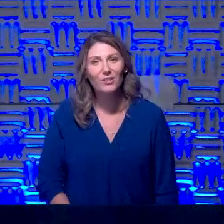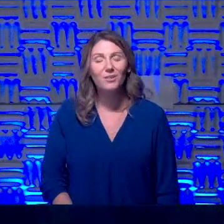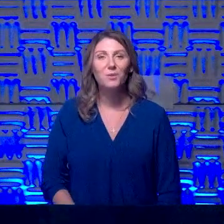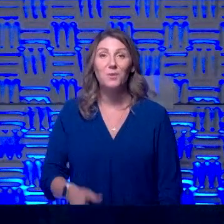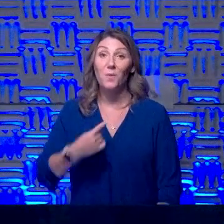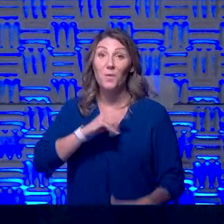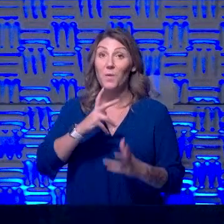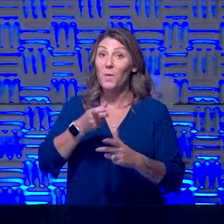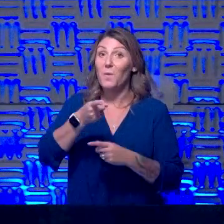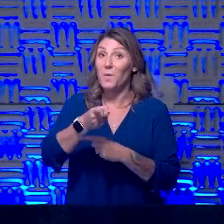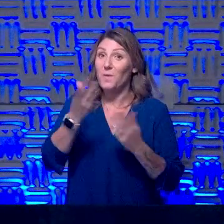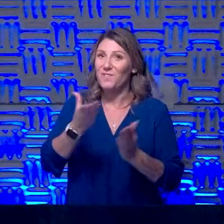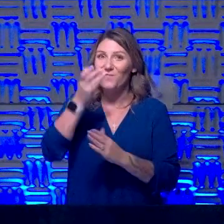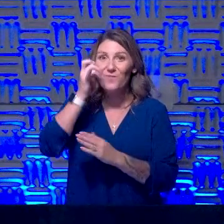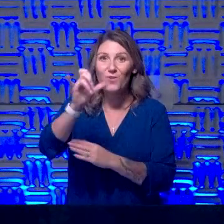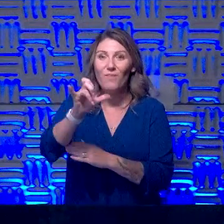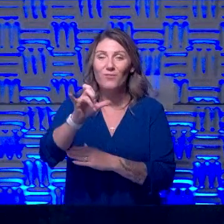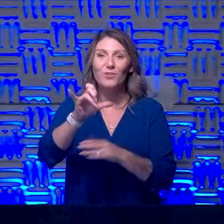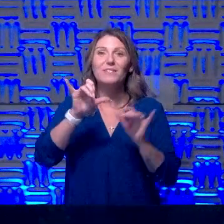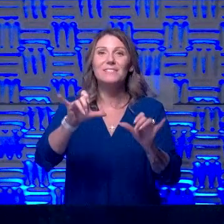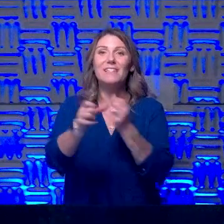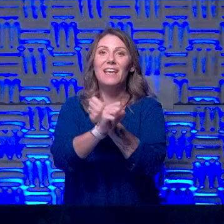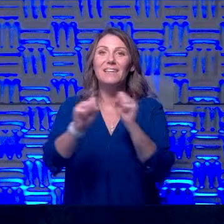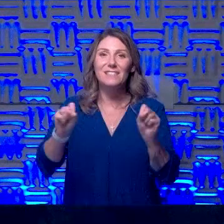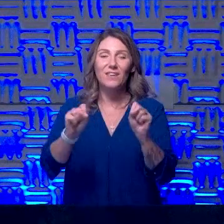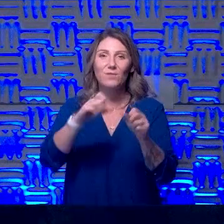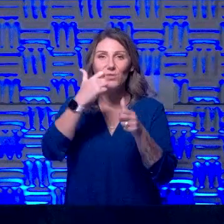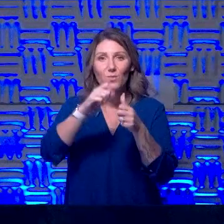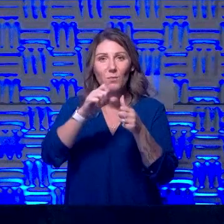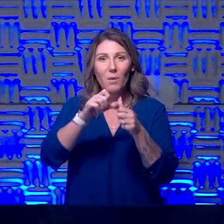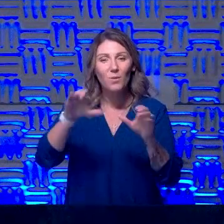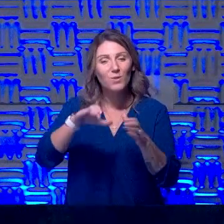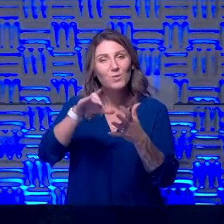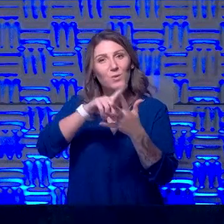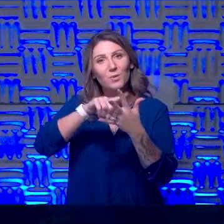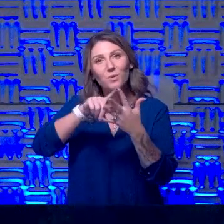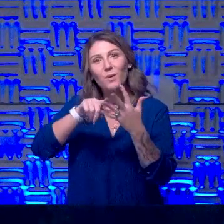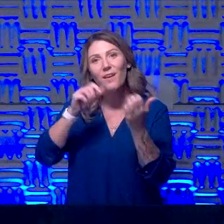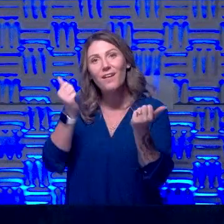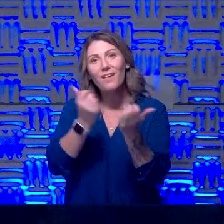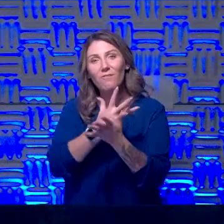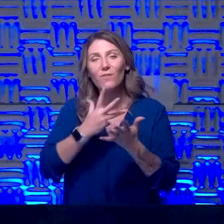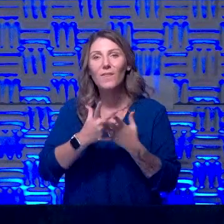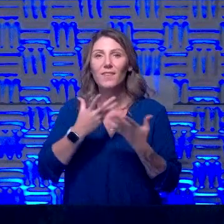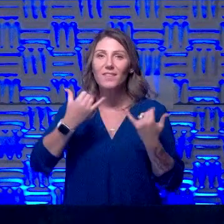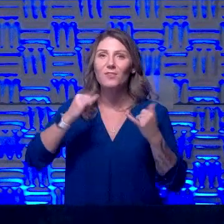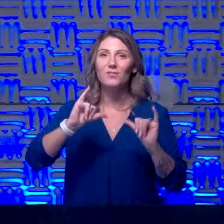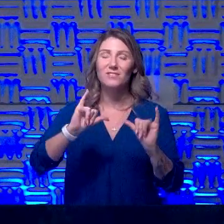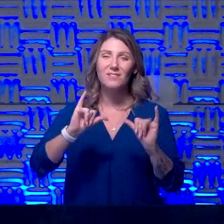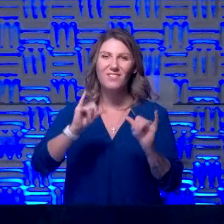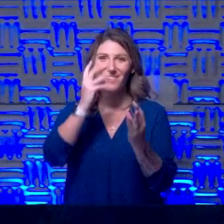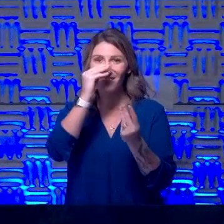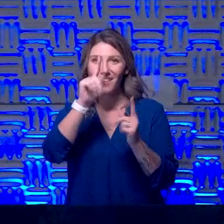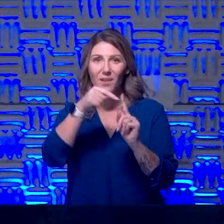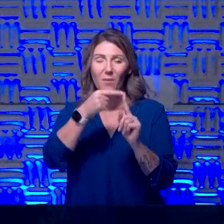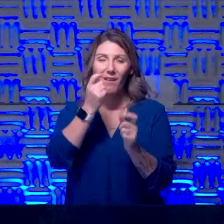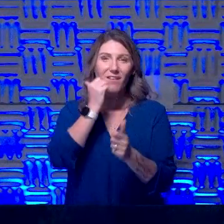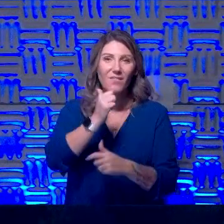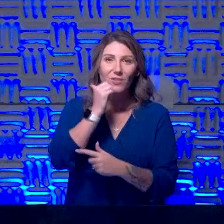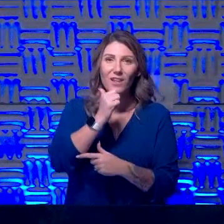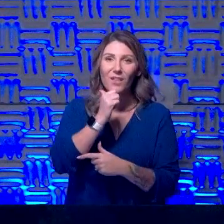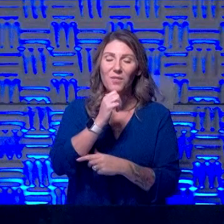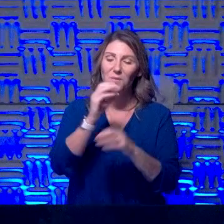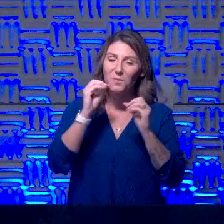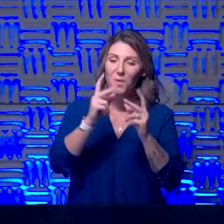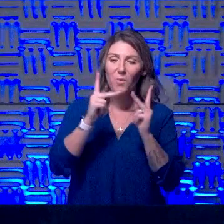you to be here forever. We want you to stay safe. So remember, do those things and still think about every day, there's